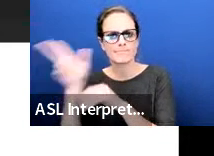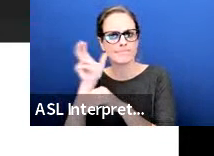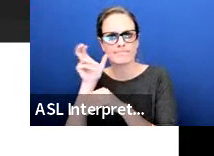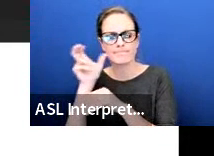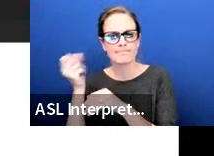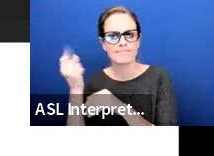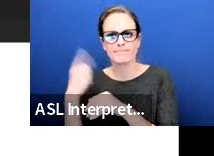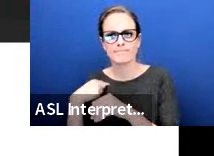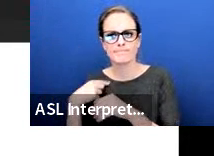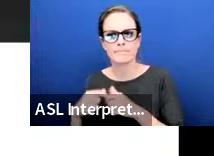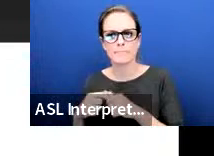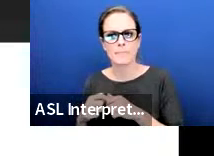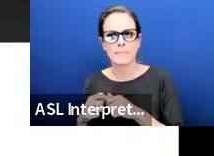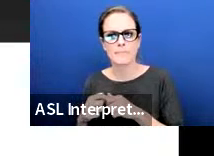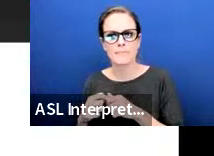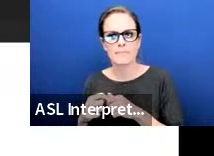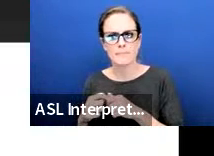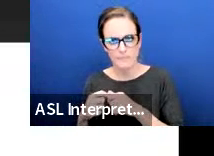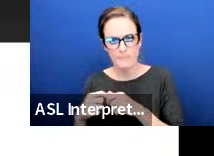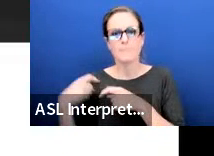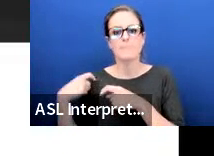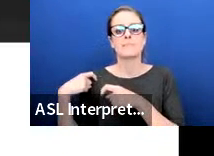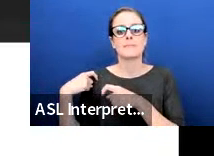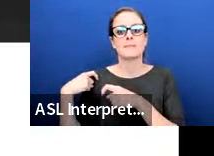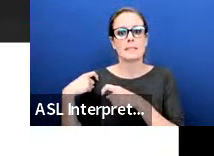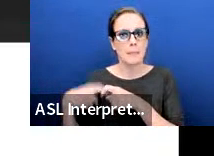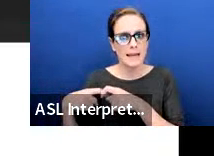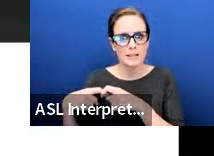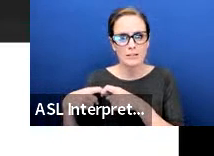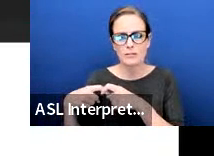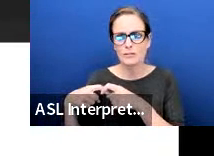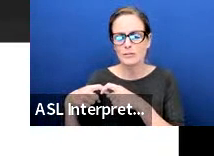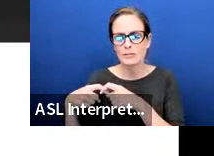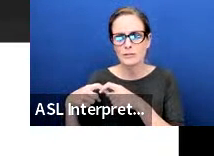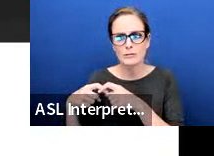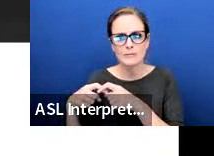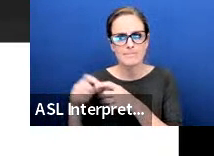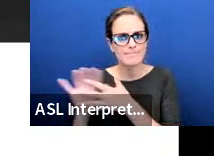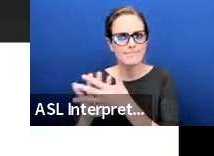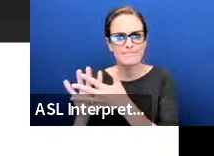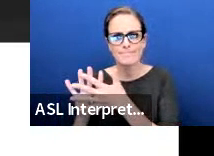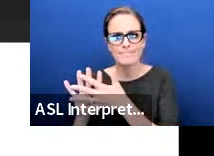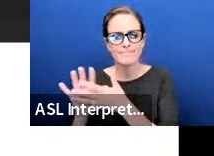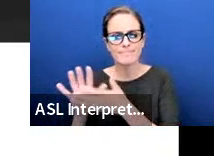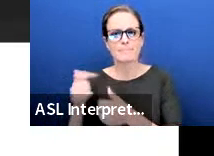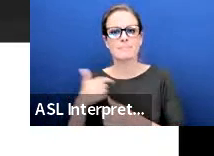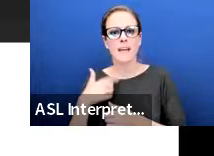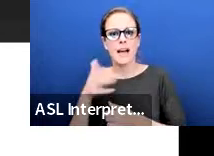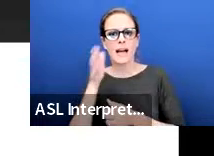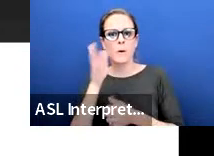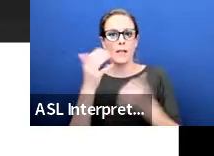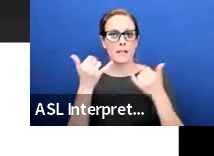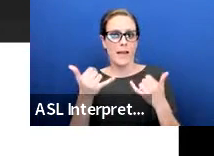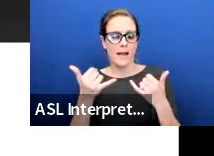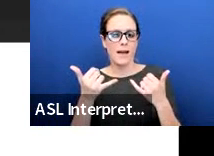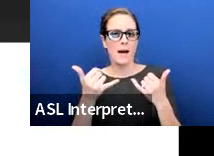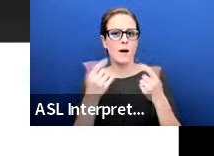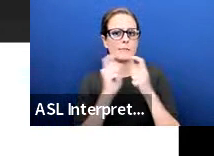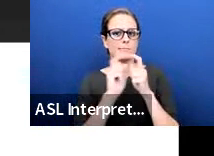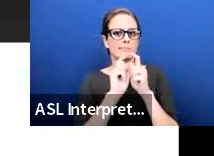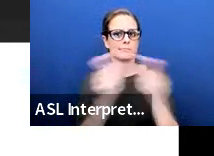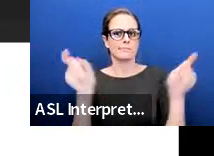is also where our Spanish language and we only have that choice there. But I will open the rooms. You can